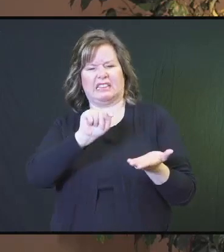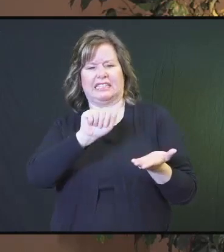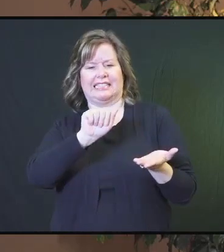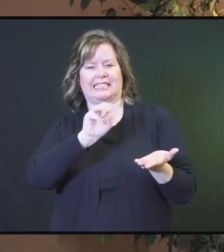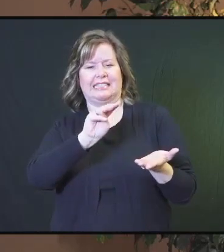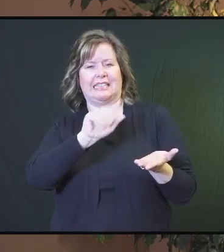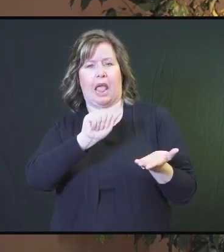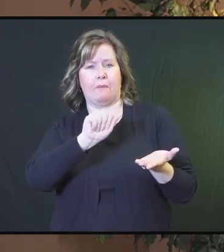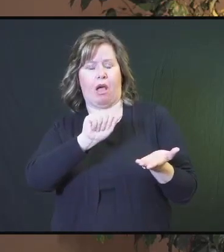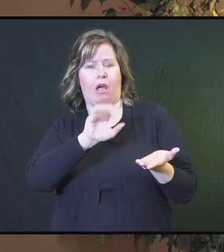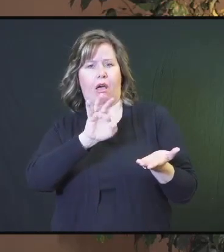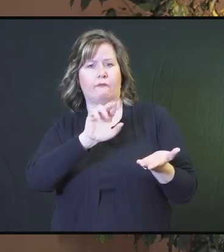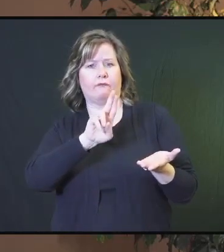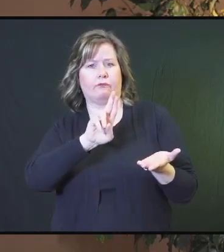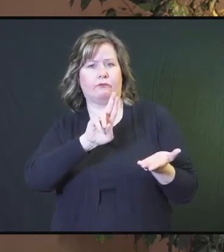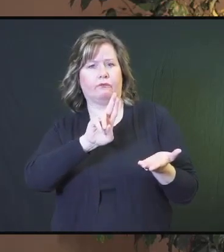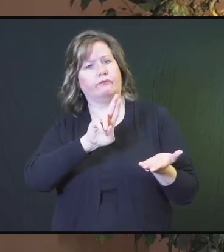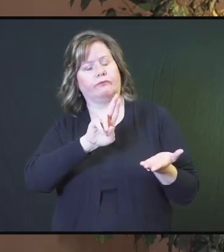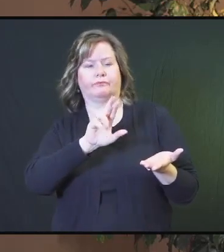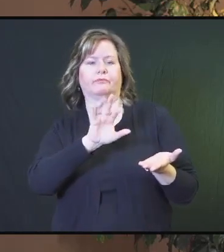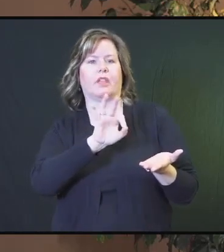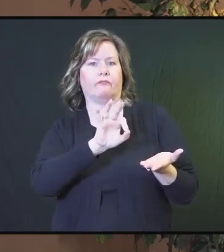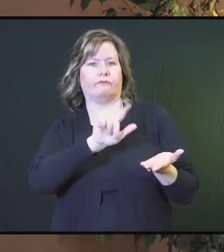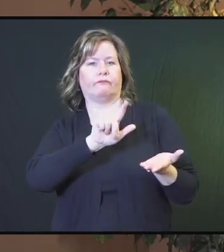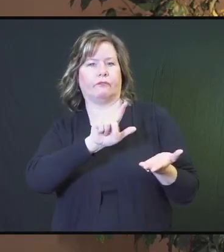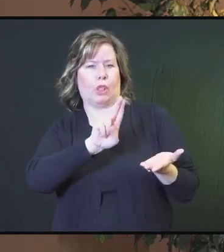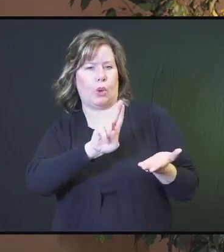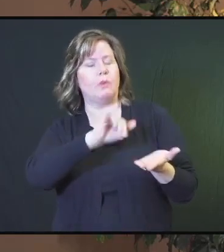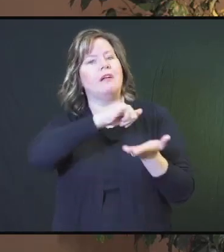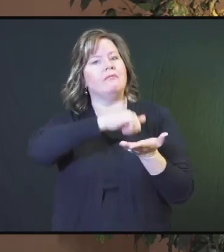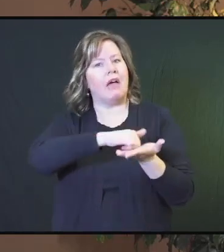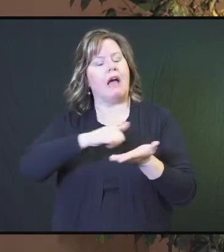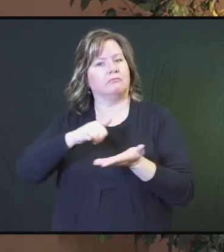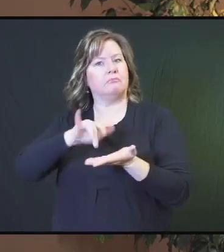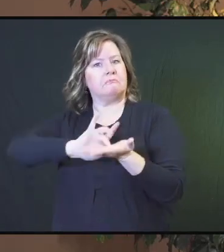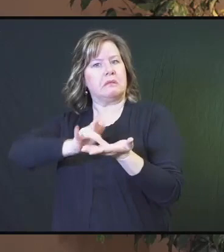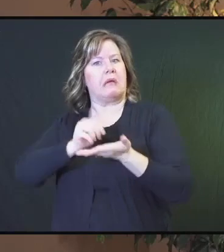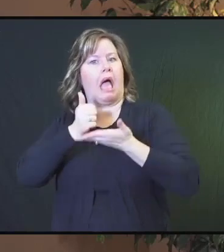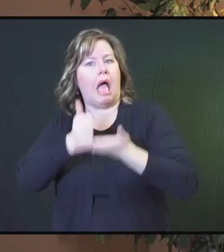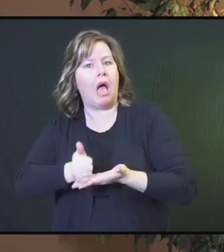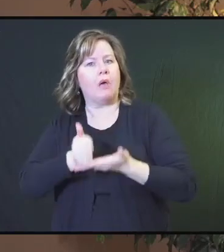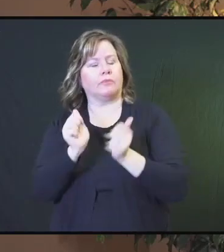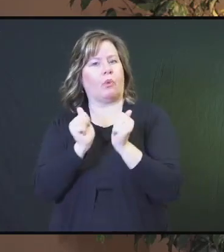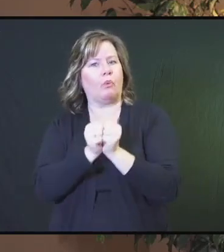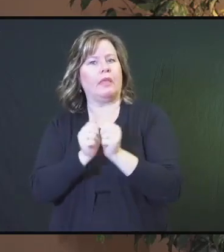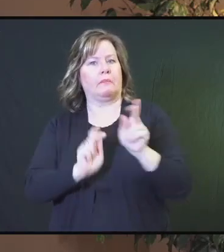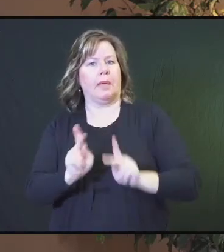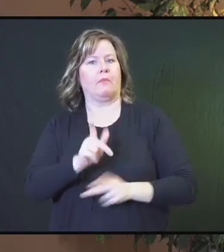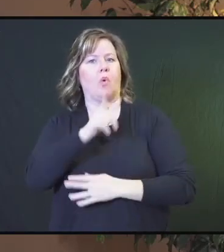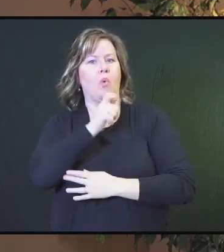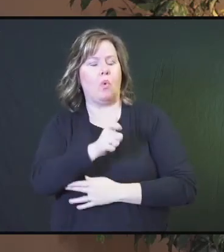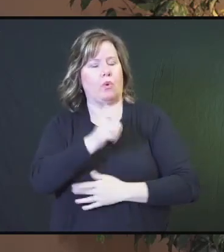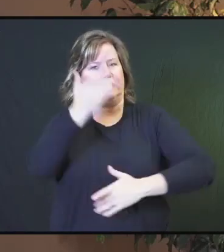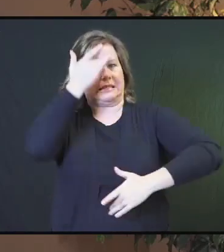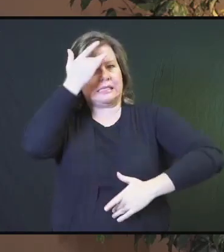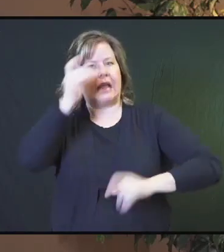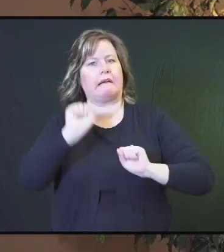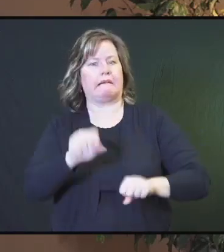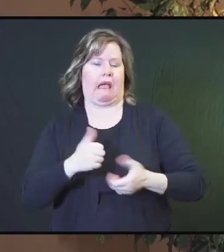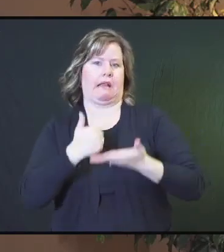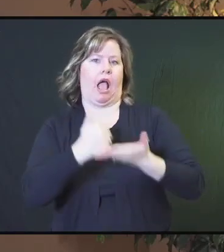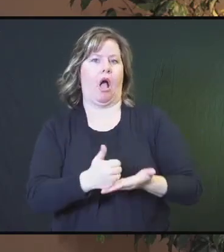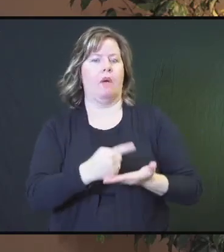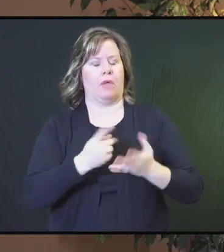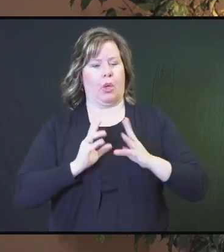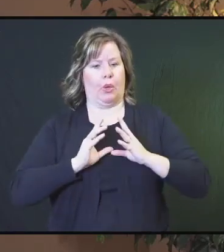now, and we're hoping later this year to have products like remdesivir or others available for helping to treat the symptoms.